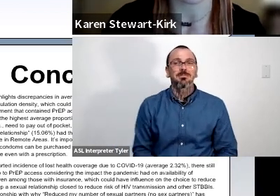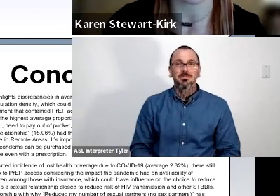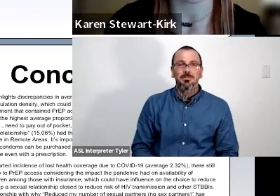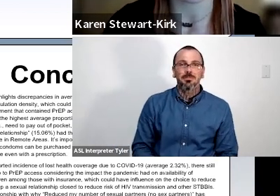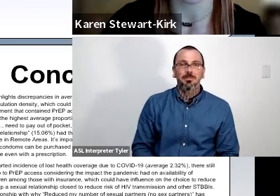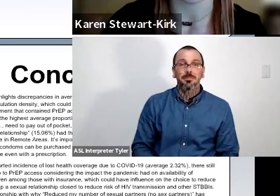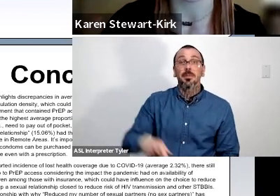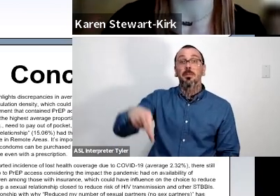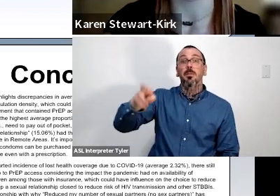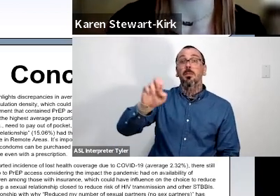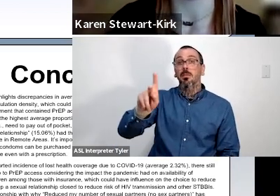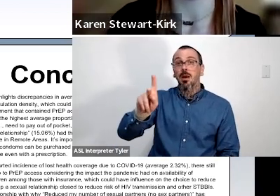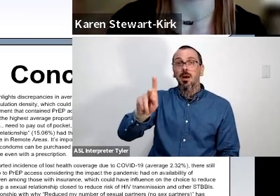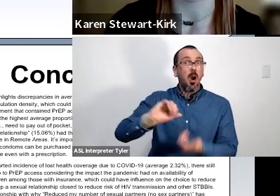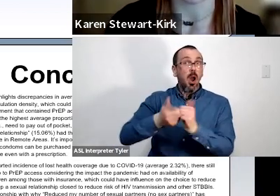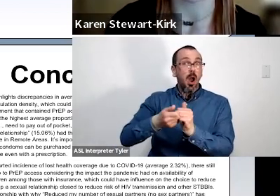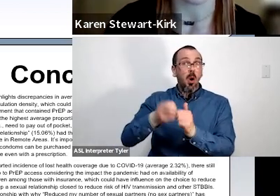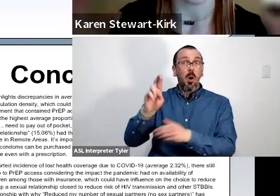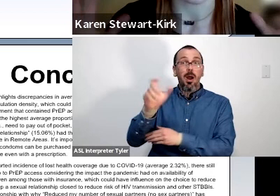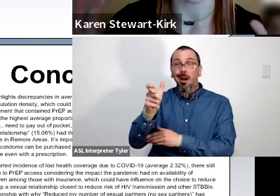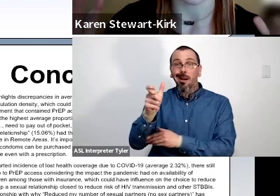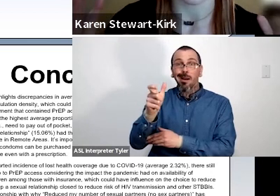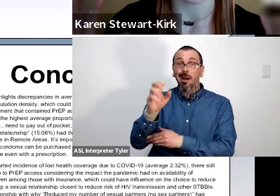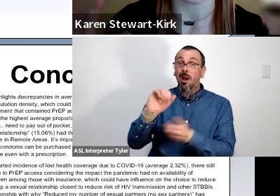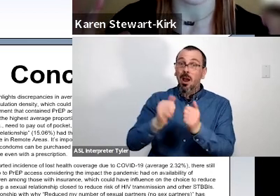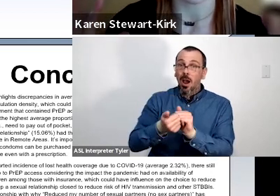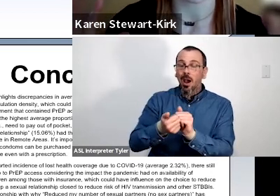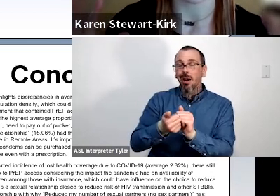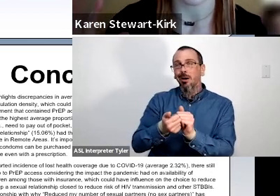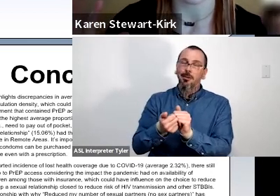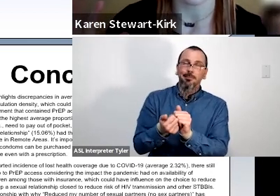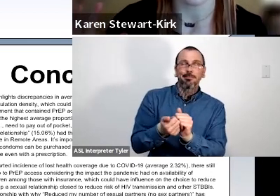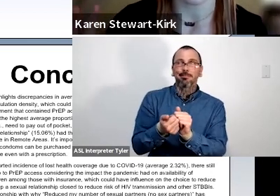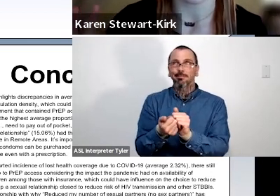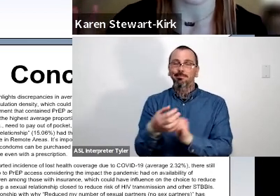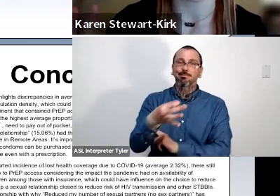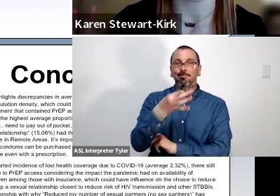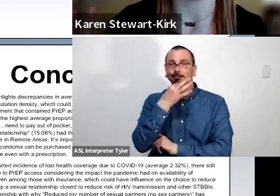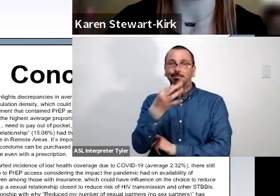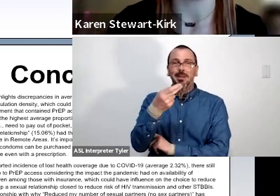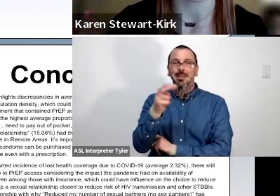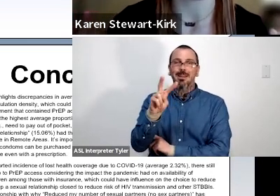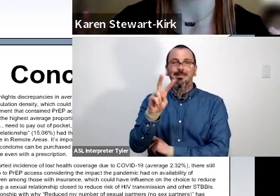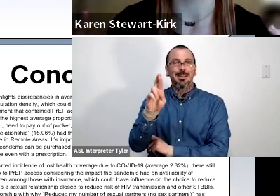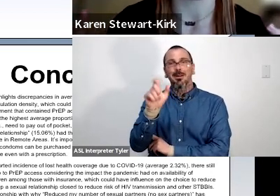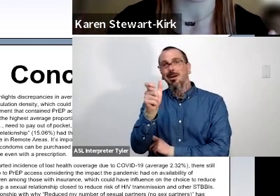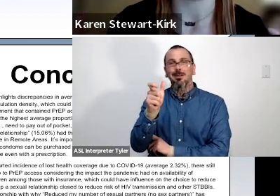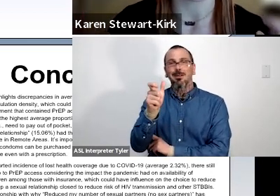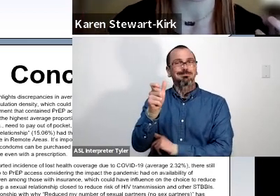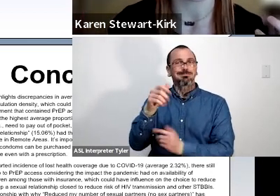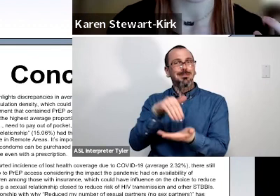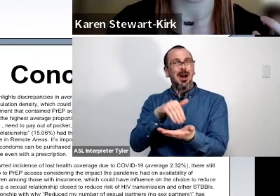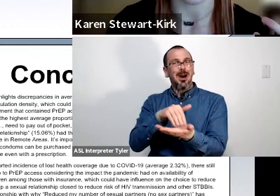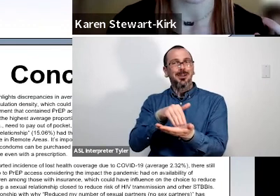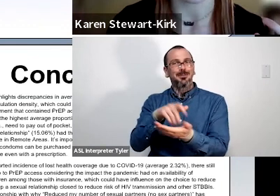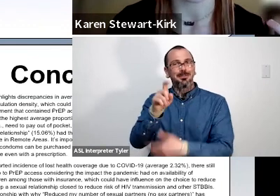be given or distributed or prescribed by an experienced HIV prescriber. And I think one way to resolve